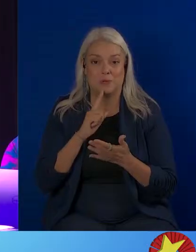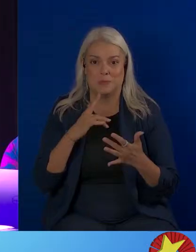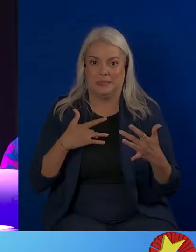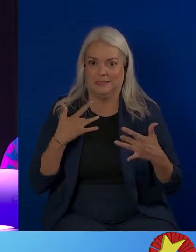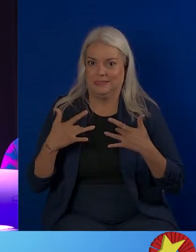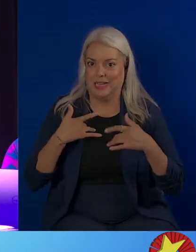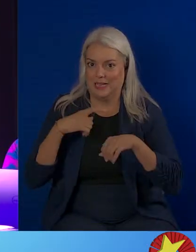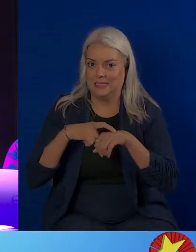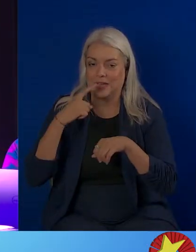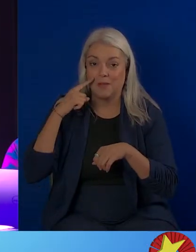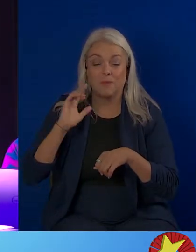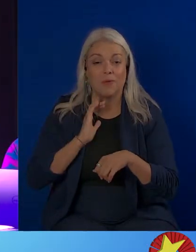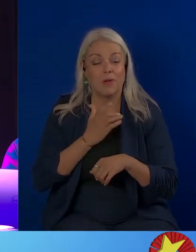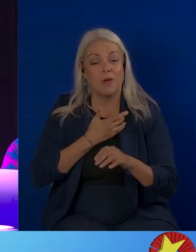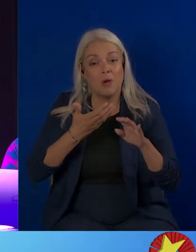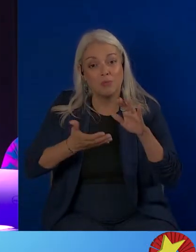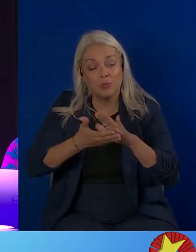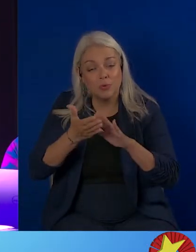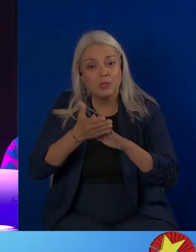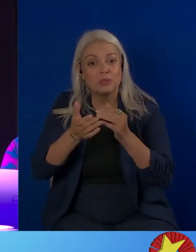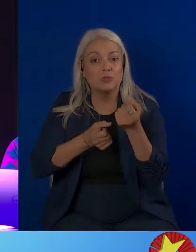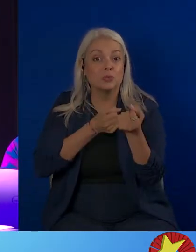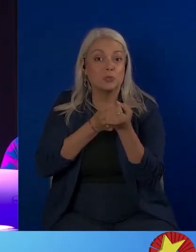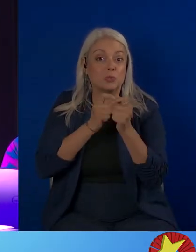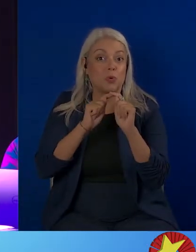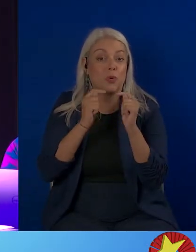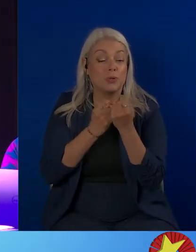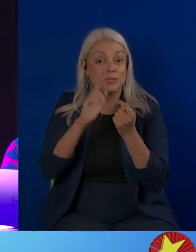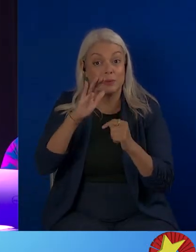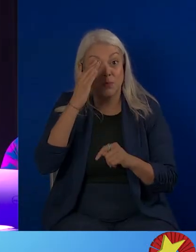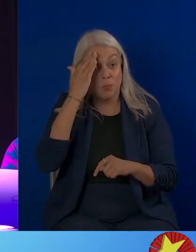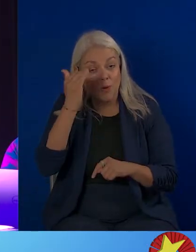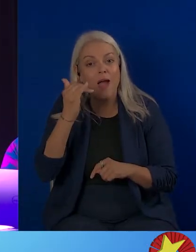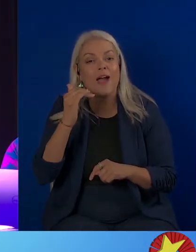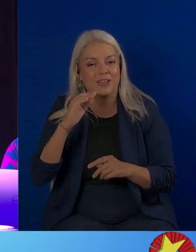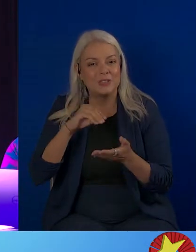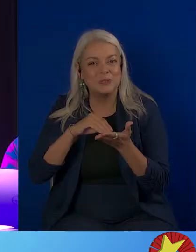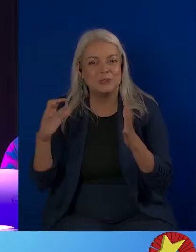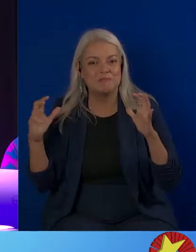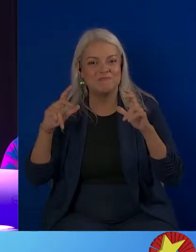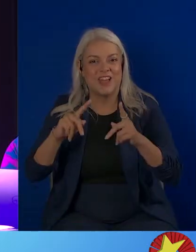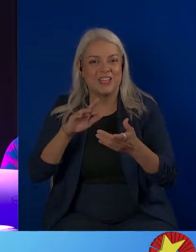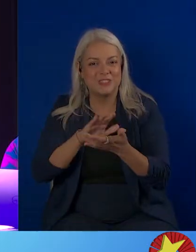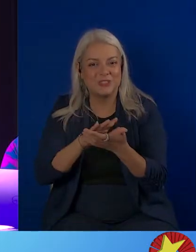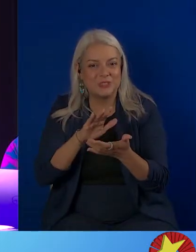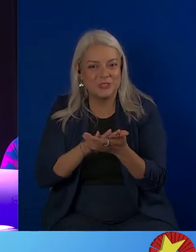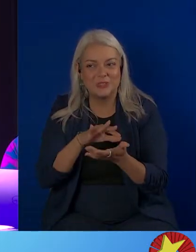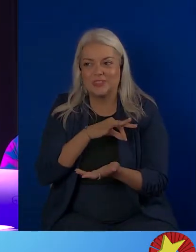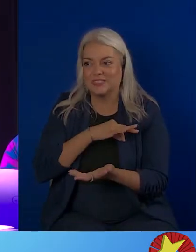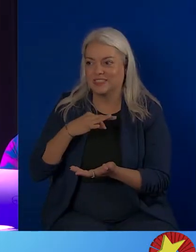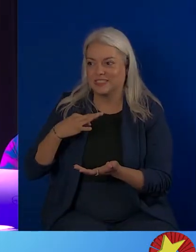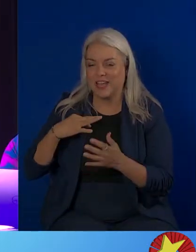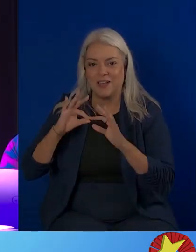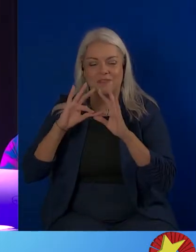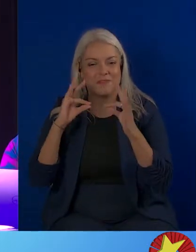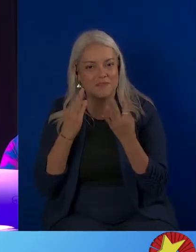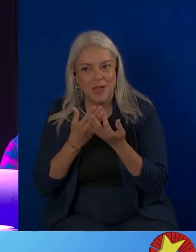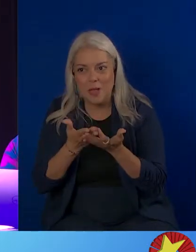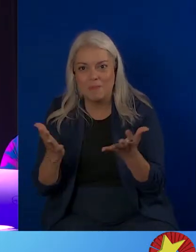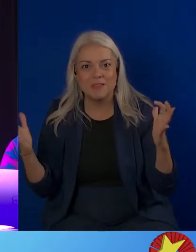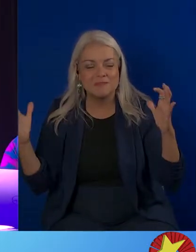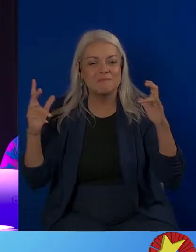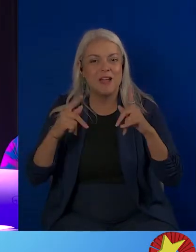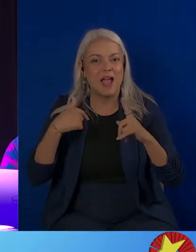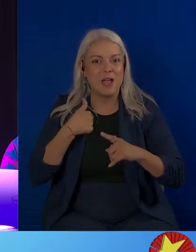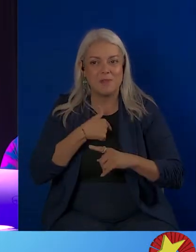Operations and Support Services team as we all help welcome the students, staff, and their families back to our schools. The